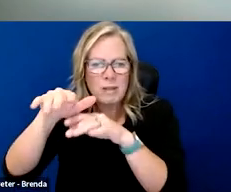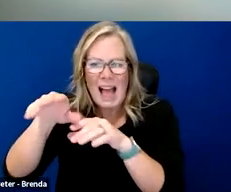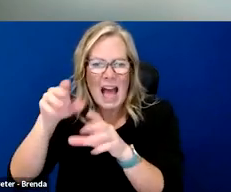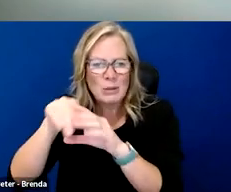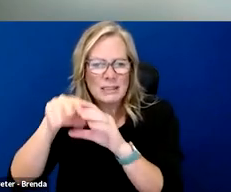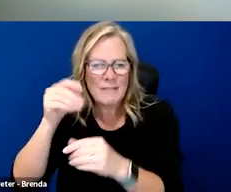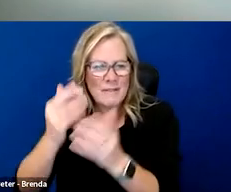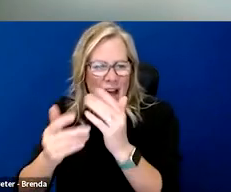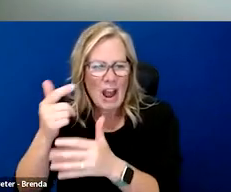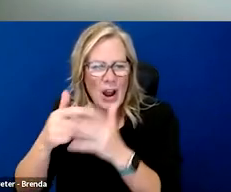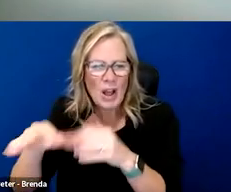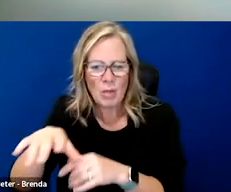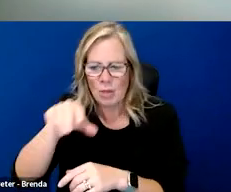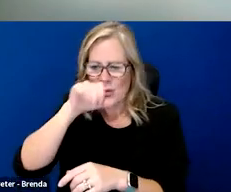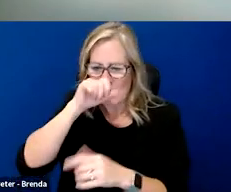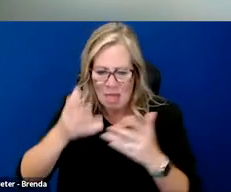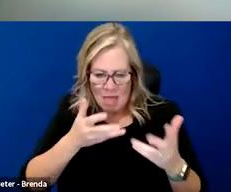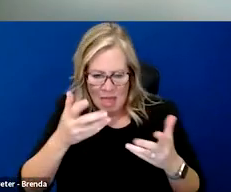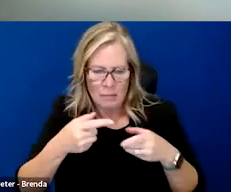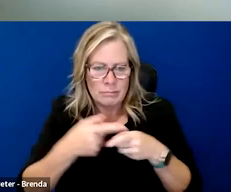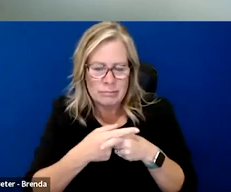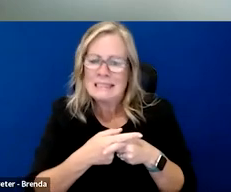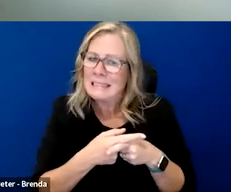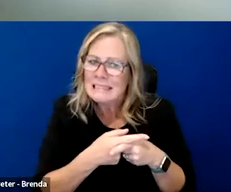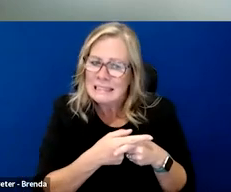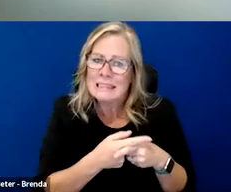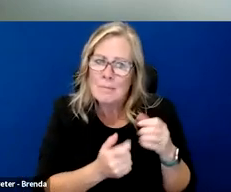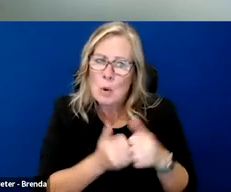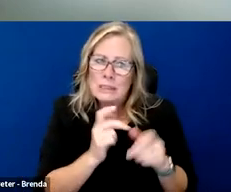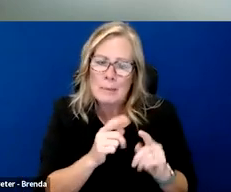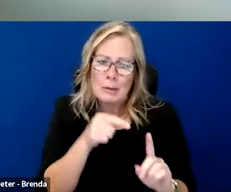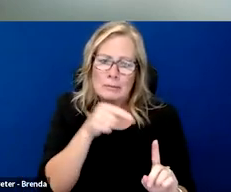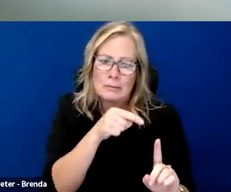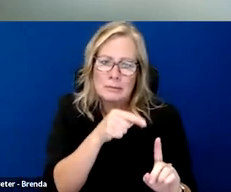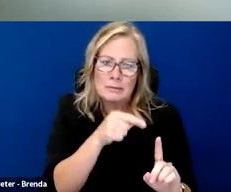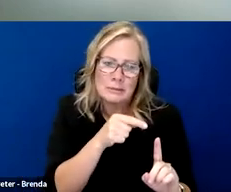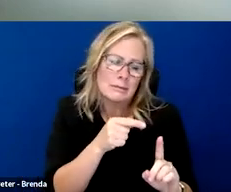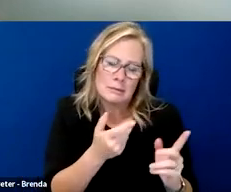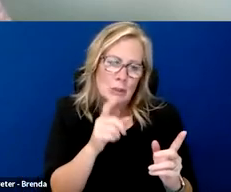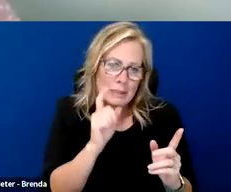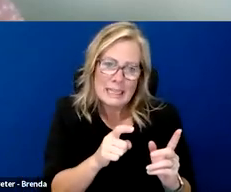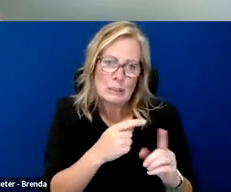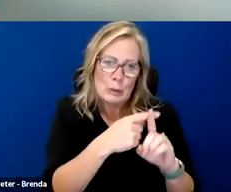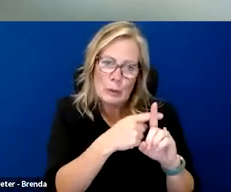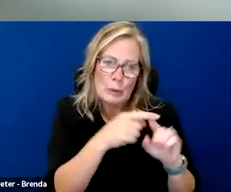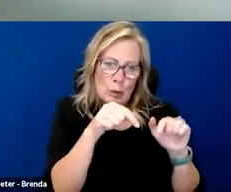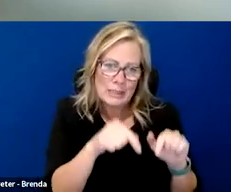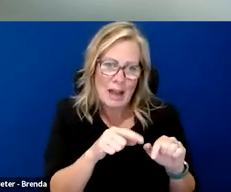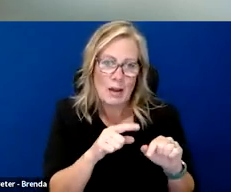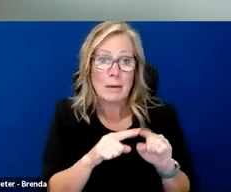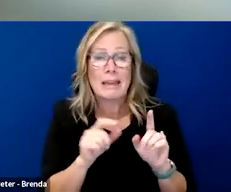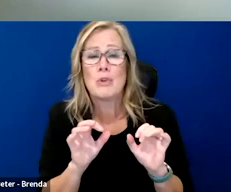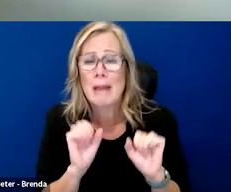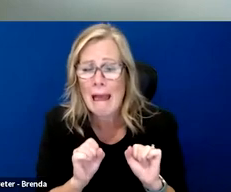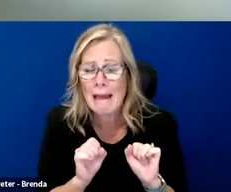people, the priority needs to be getting that cool space first. But where possible, seeking spaces that combine the two. So getting to some of